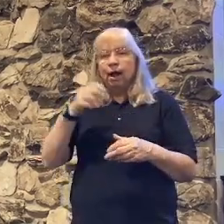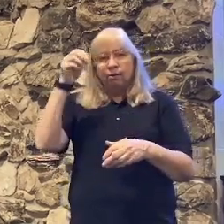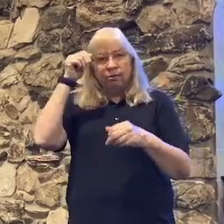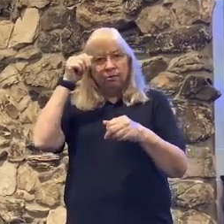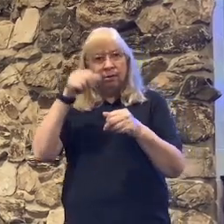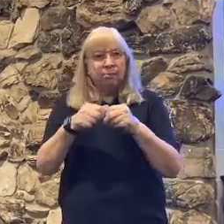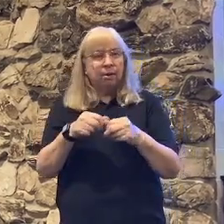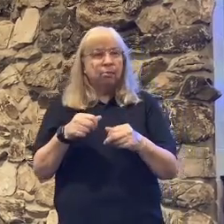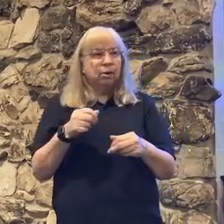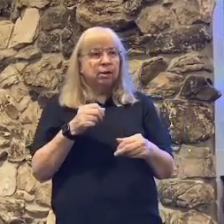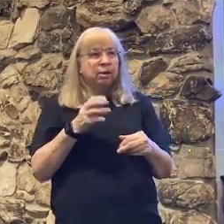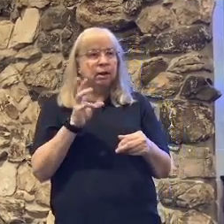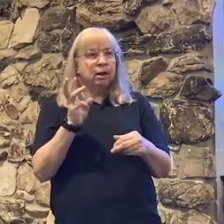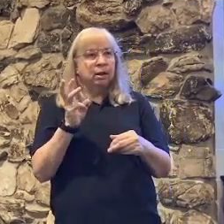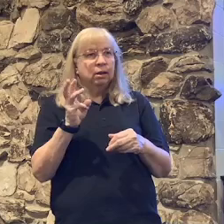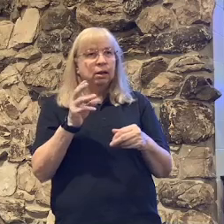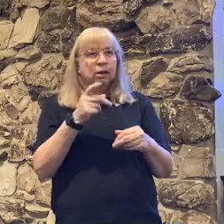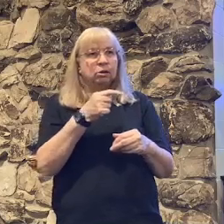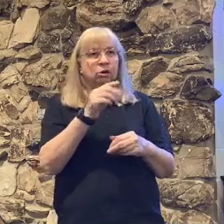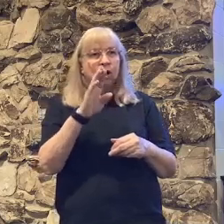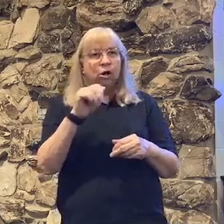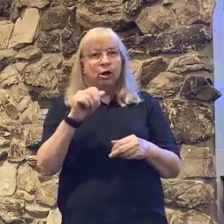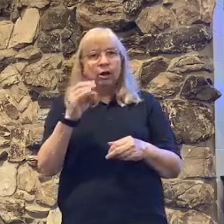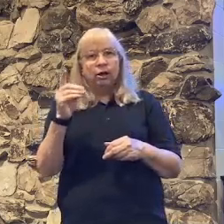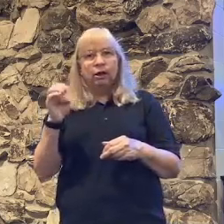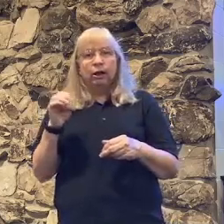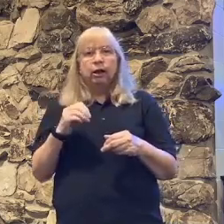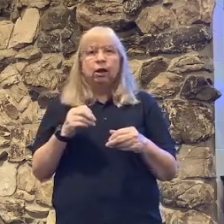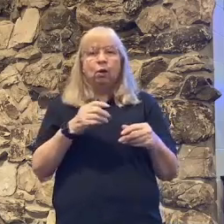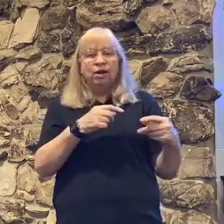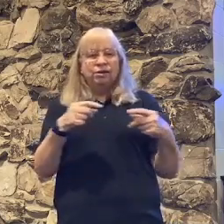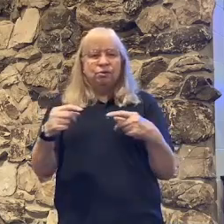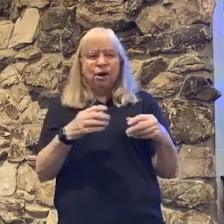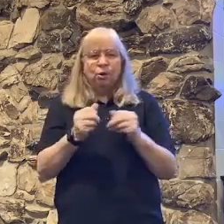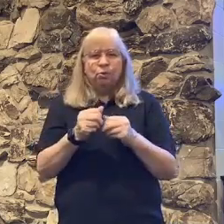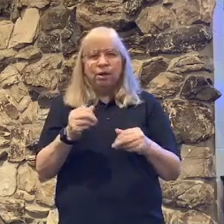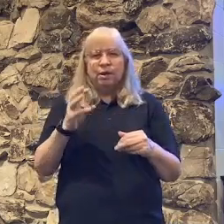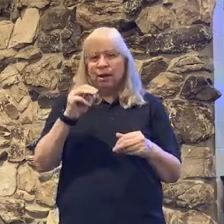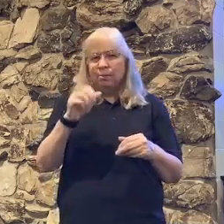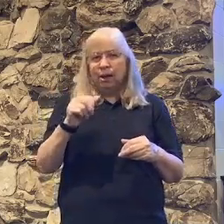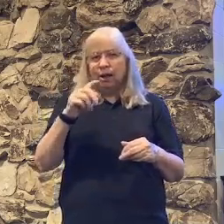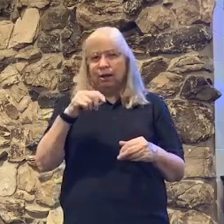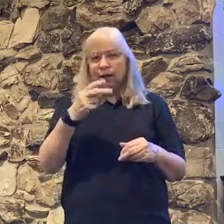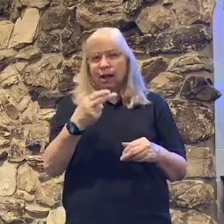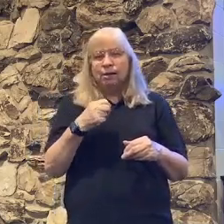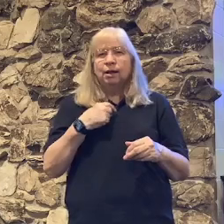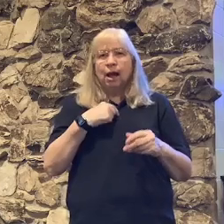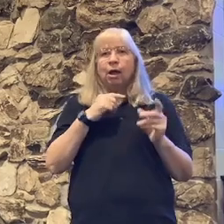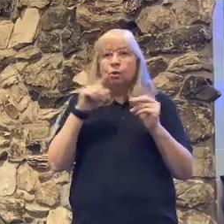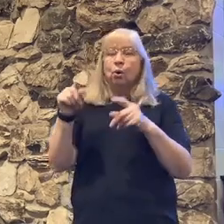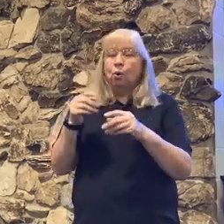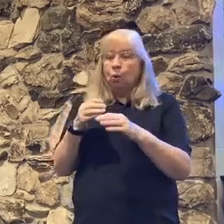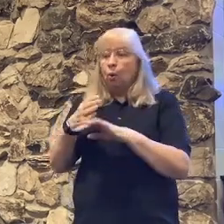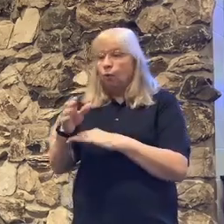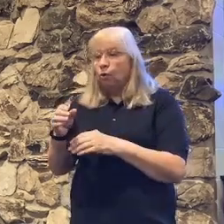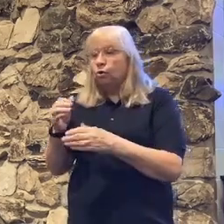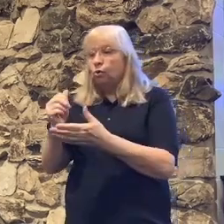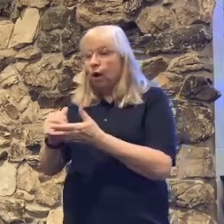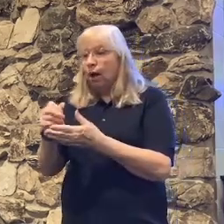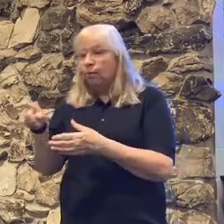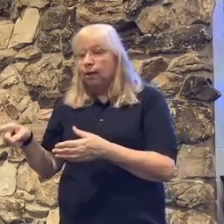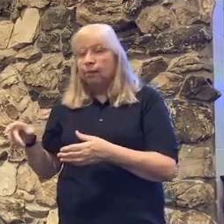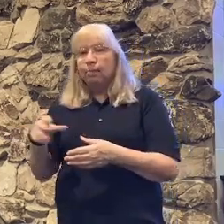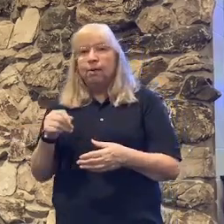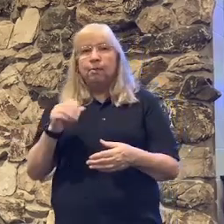that always sat next to me and he always struggled with his math, and I seemed to get it, and I would always go over and help him. That was my first